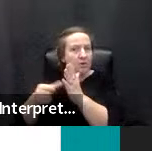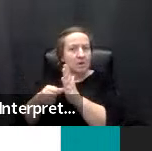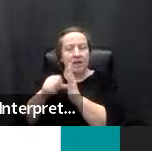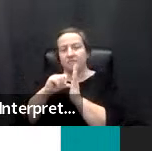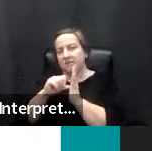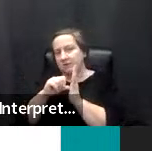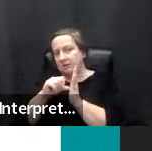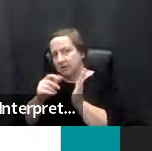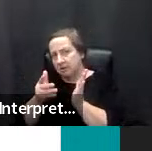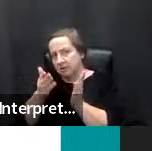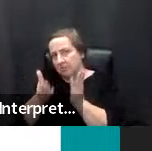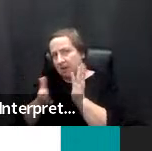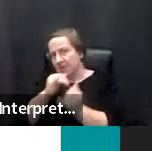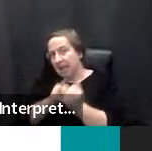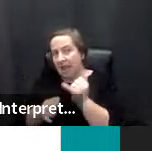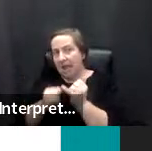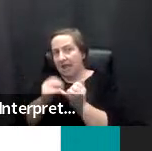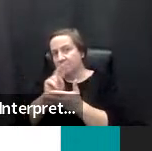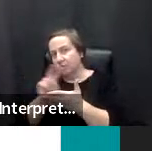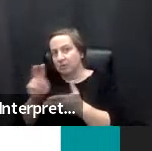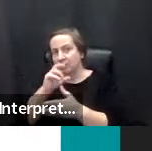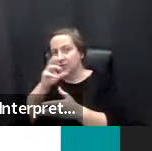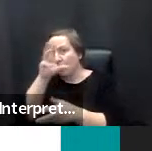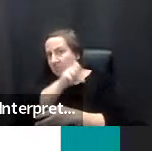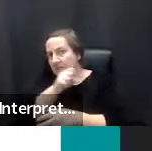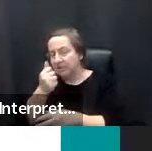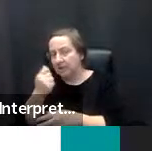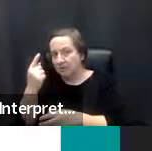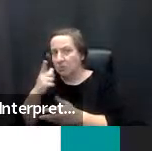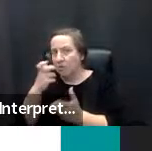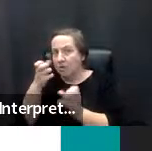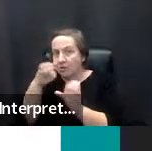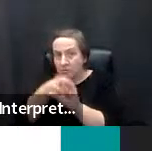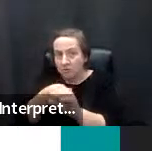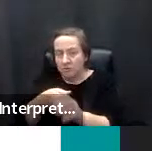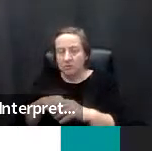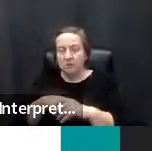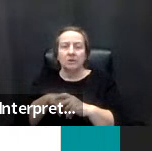it in maybe the last two so we don't miss anybody who'd like to participate.